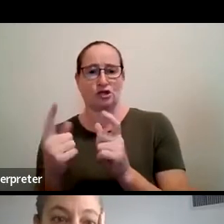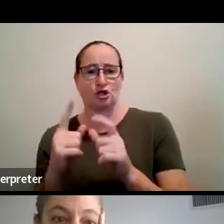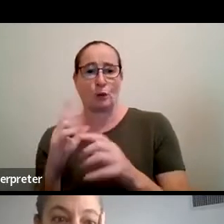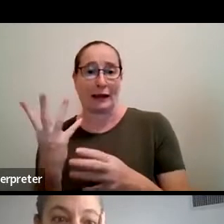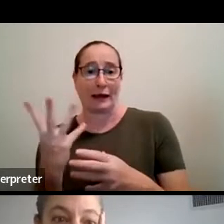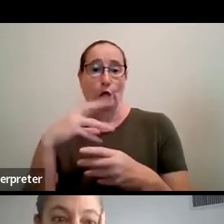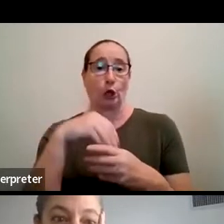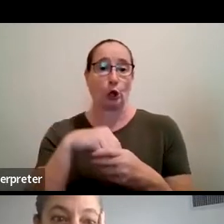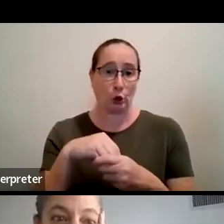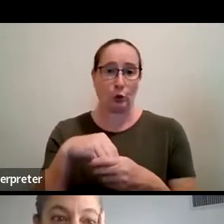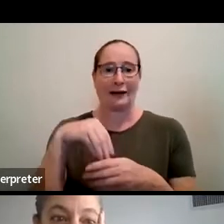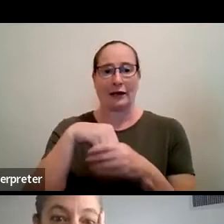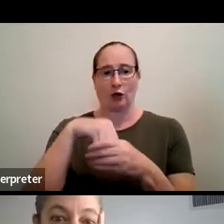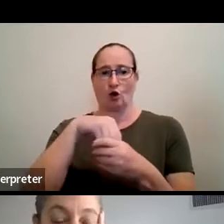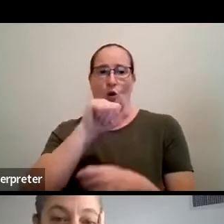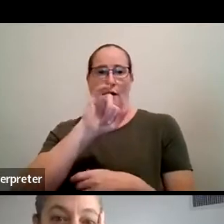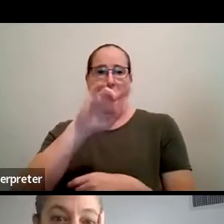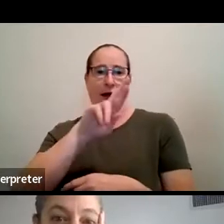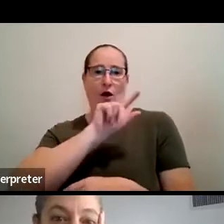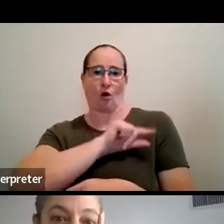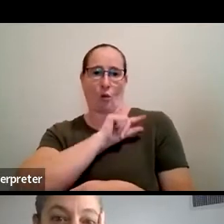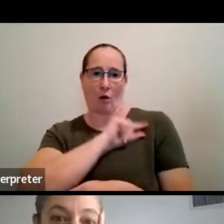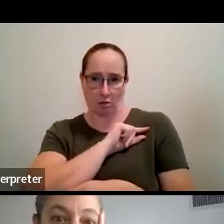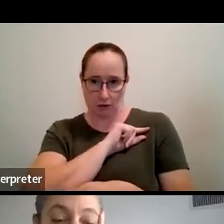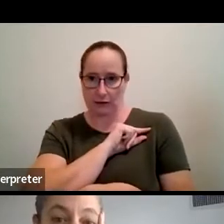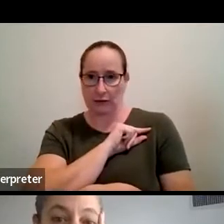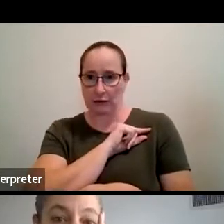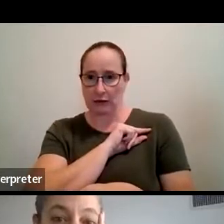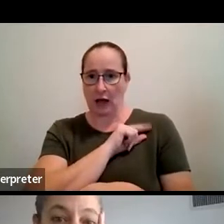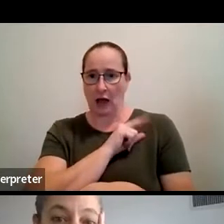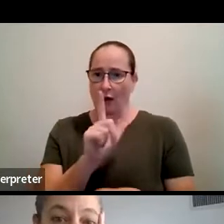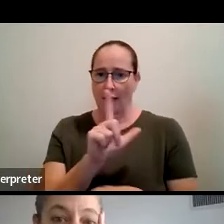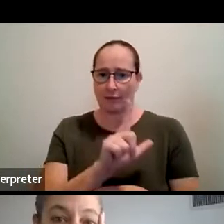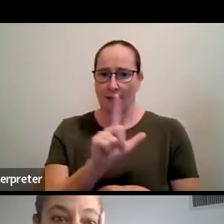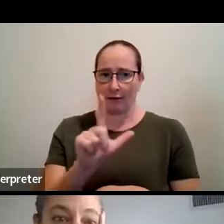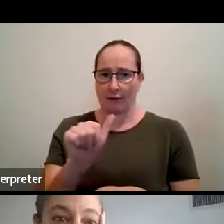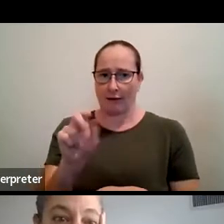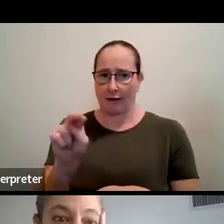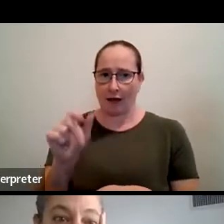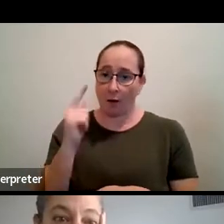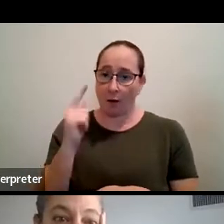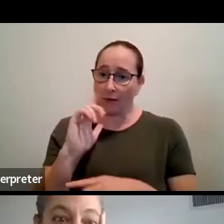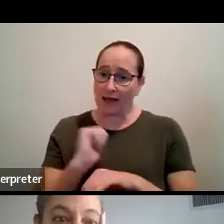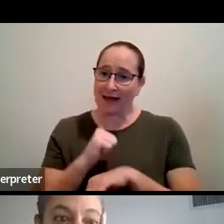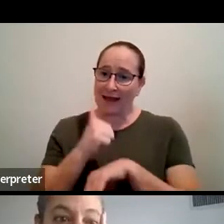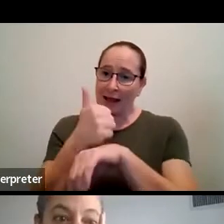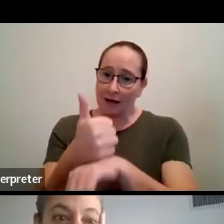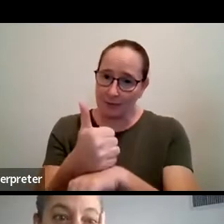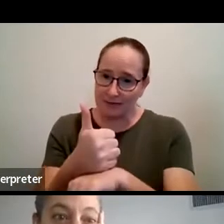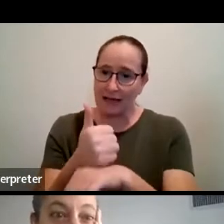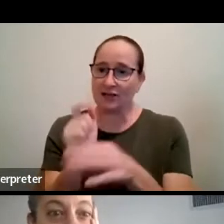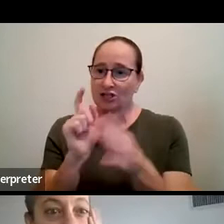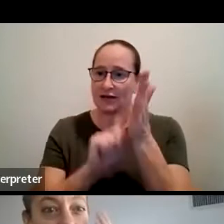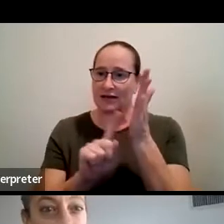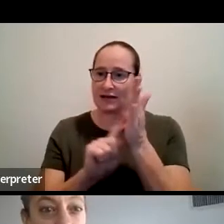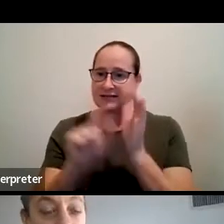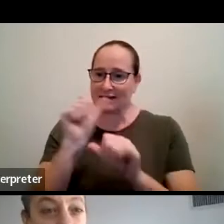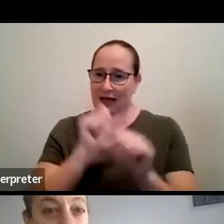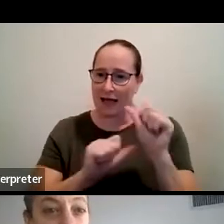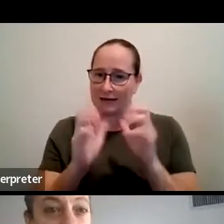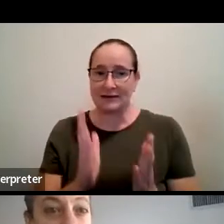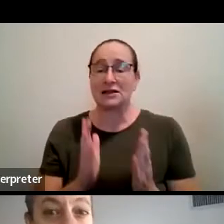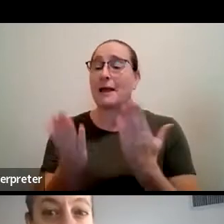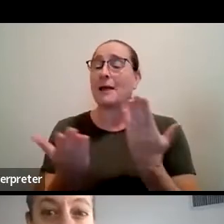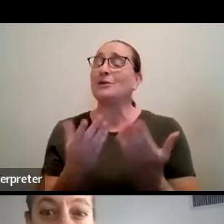indoor air quality. And I'm wondering if Lana, maybe as an implementation scientist, if you could share a